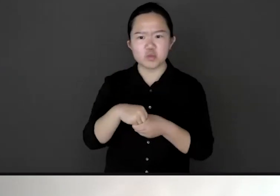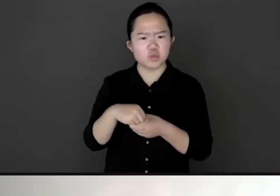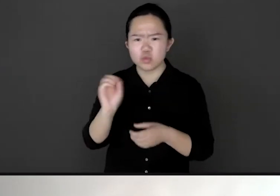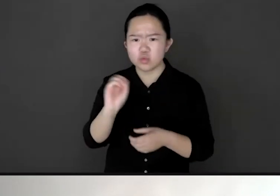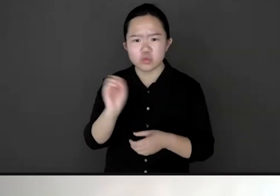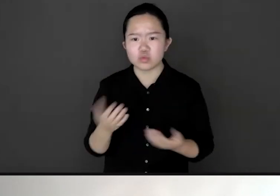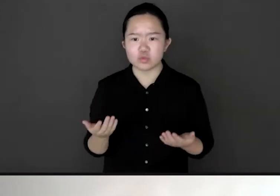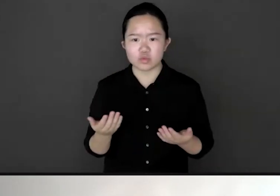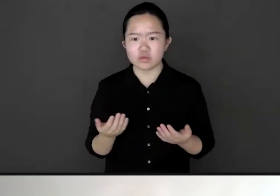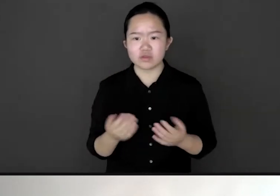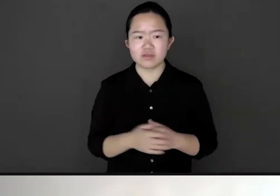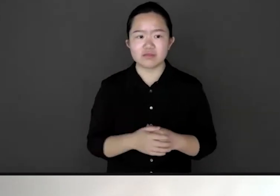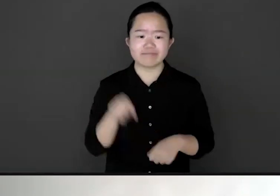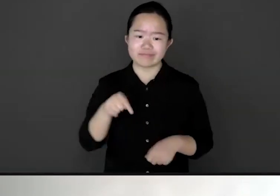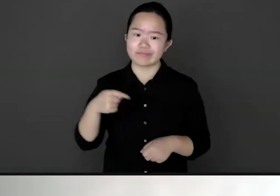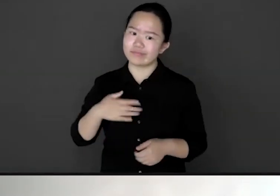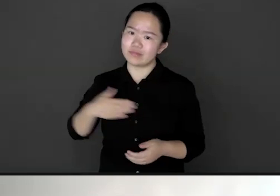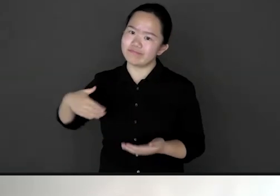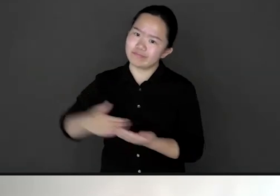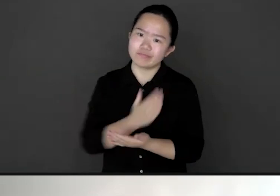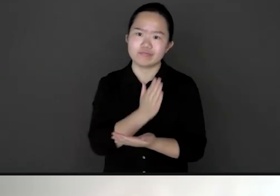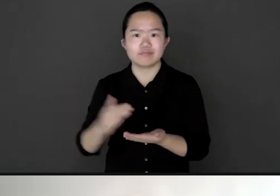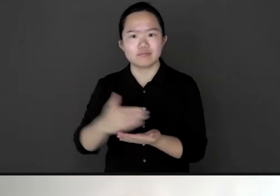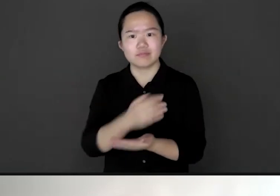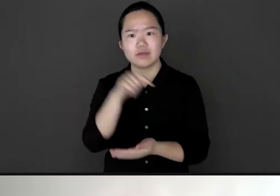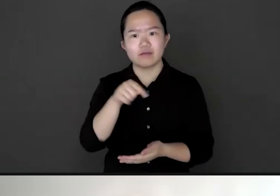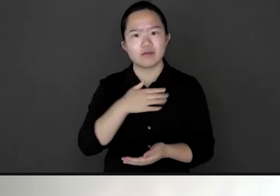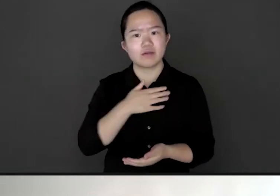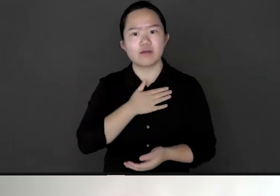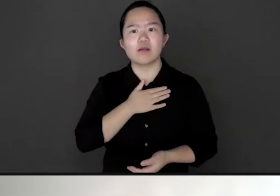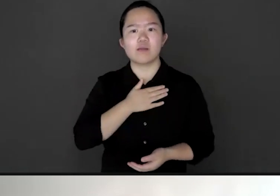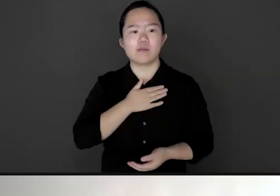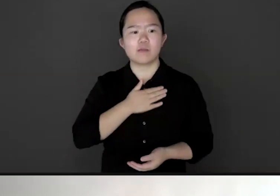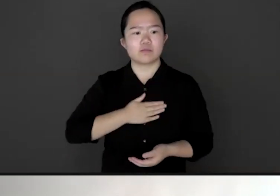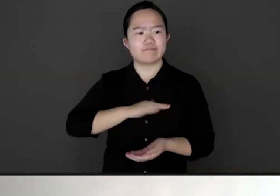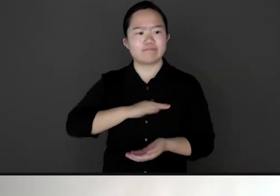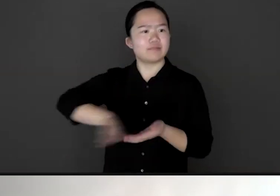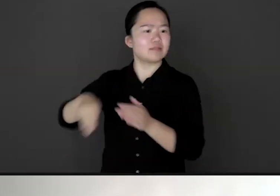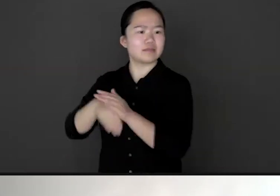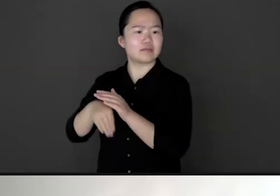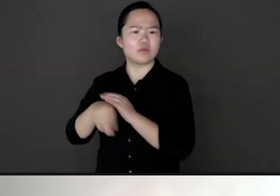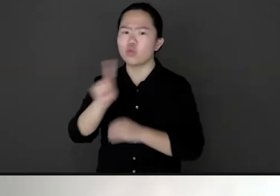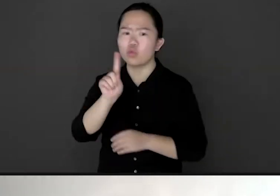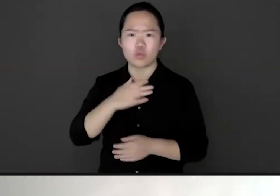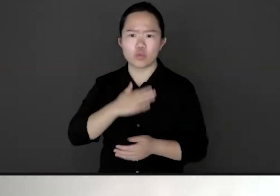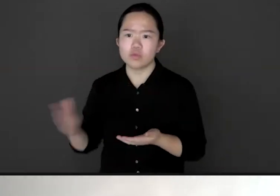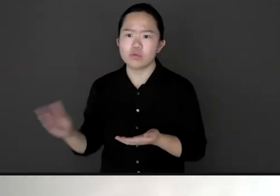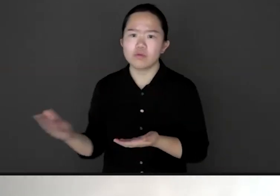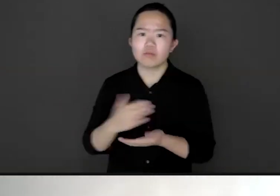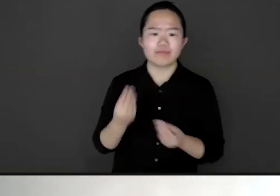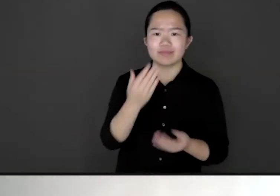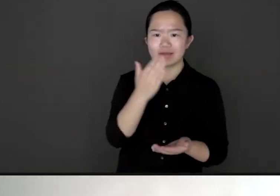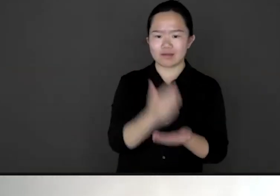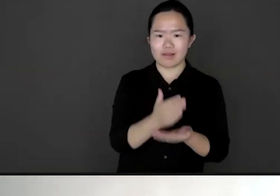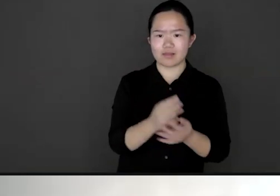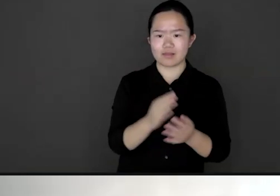you do. It is, honestly. It's the crappiest work that the world sends you. But now you have staff doing it for you,